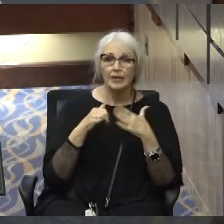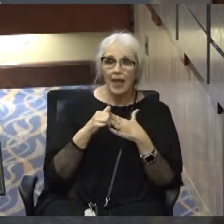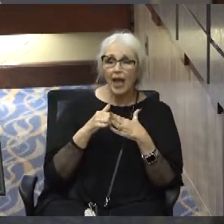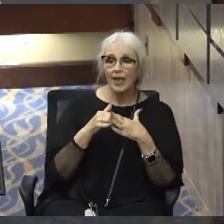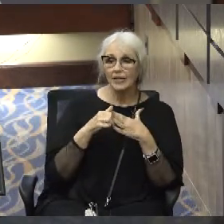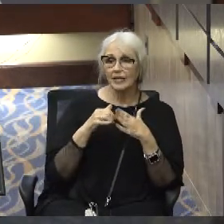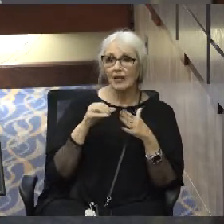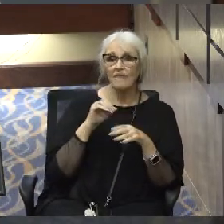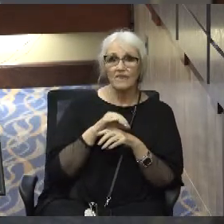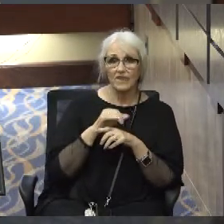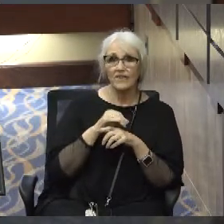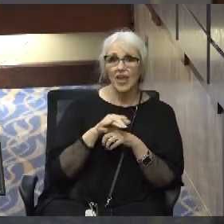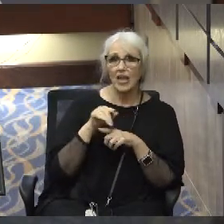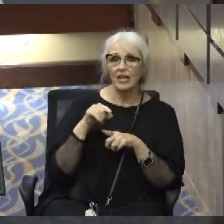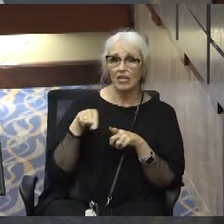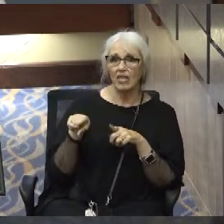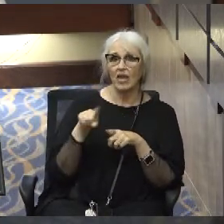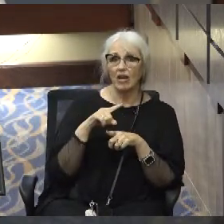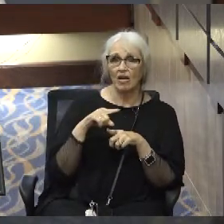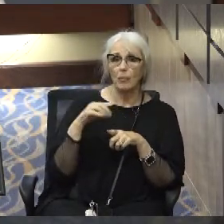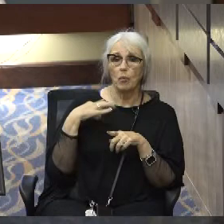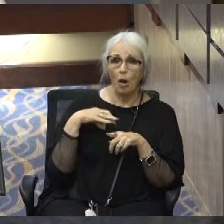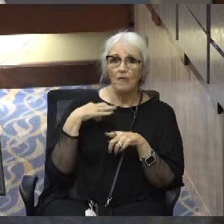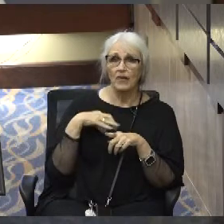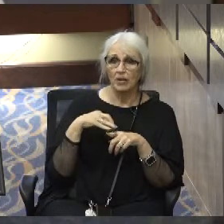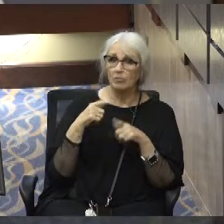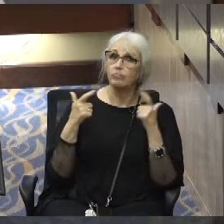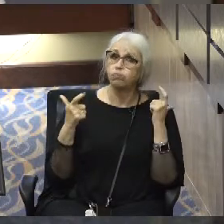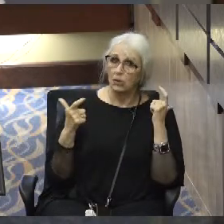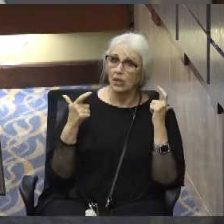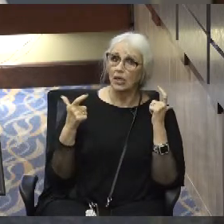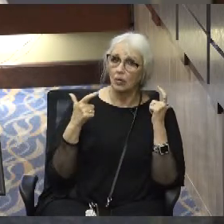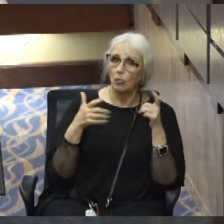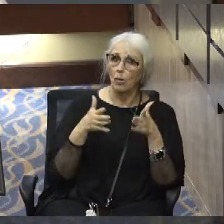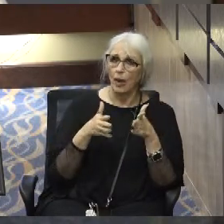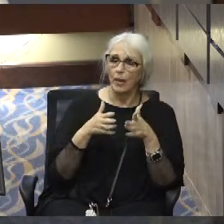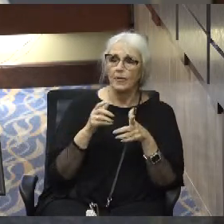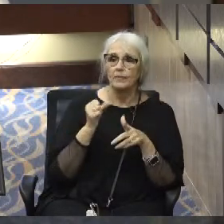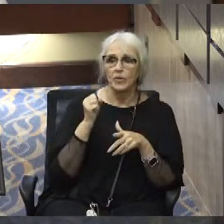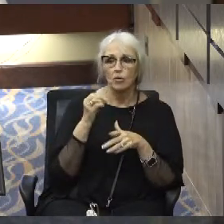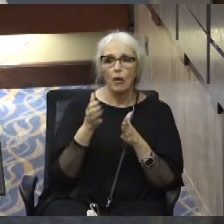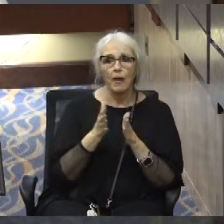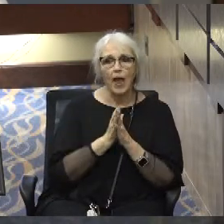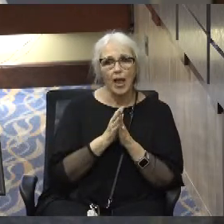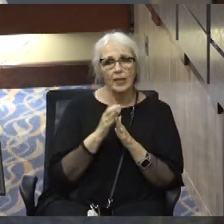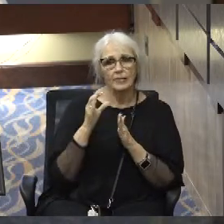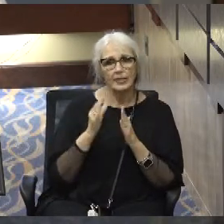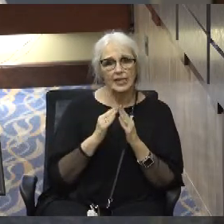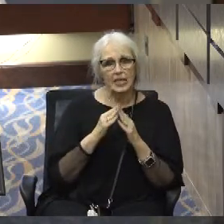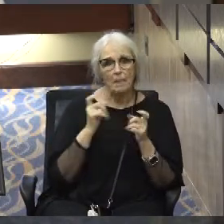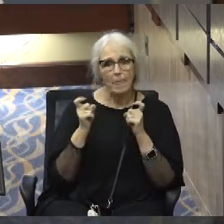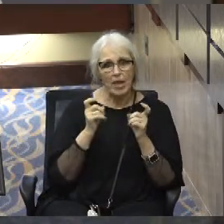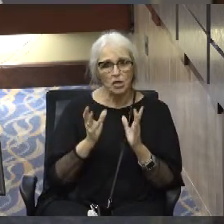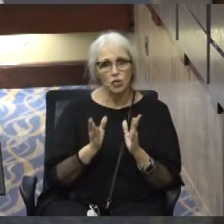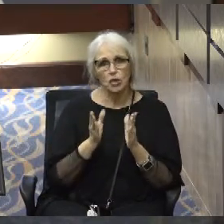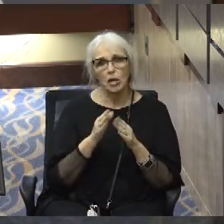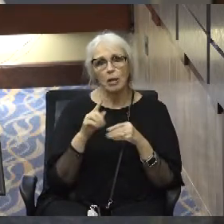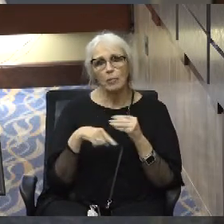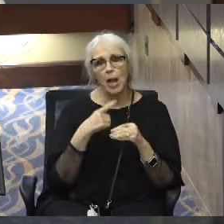affect their bottom line in a tremendous way. I know that I have asked city management about